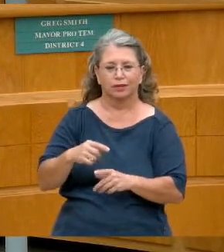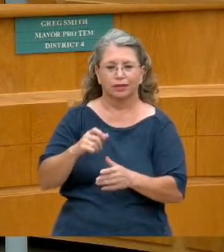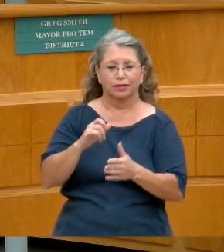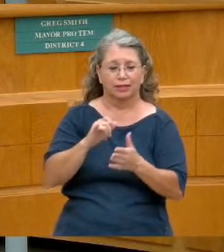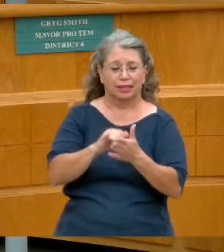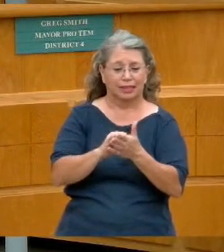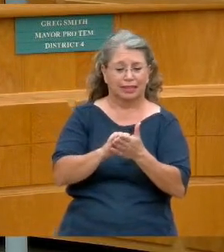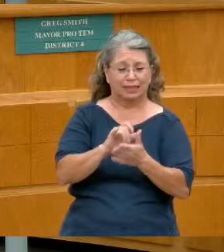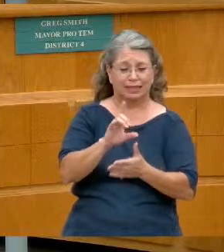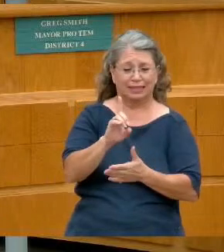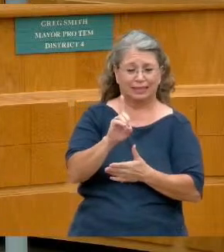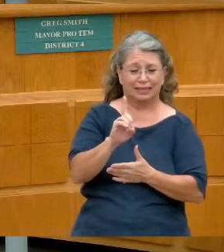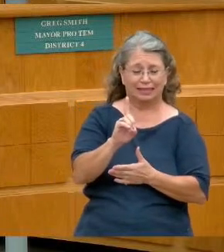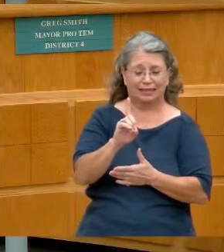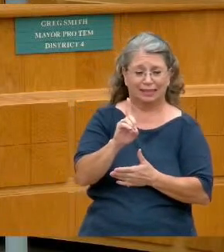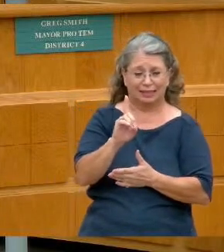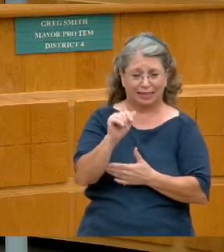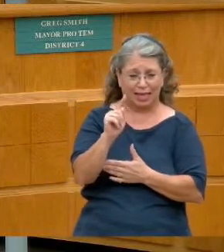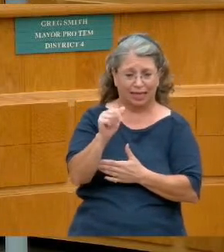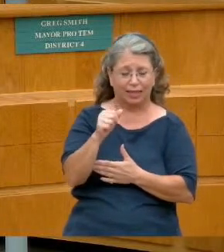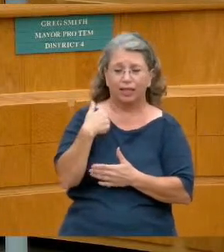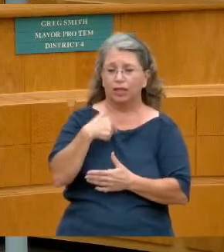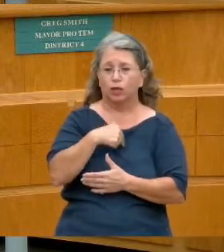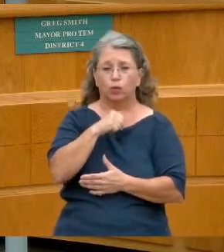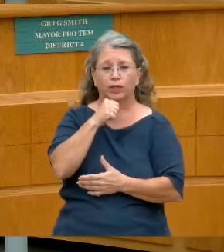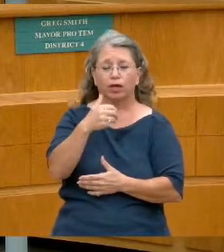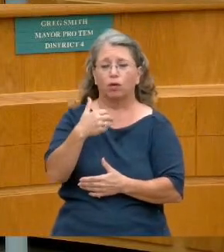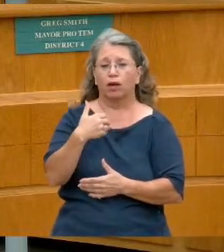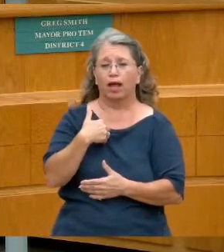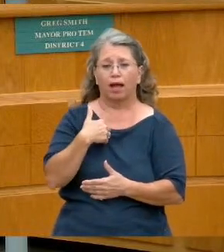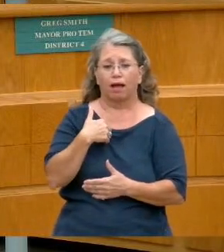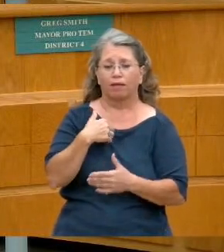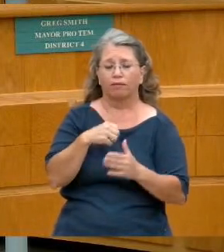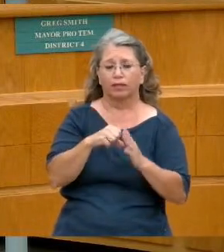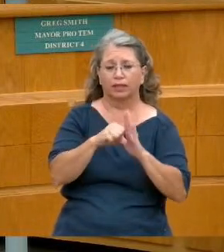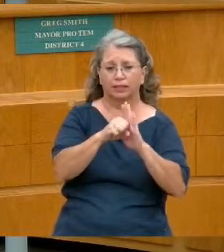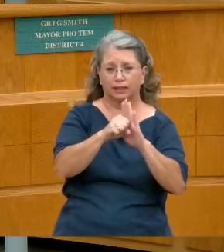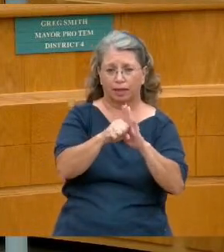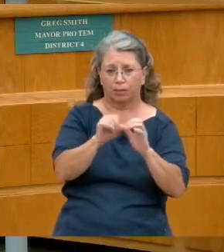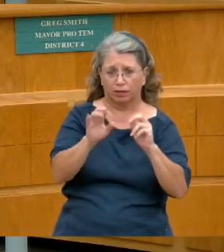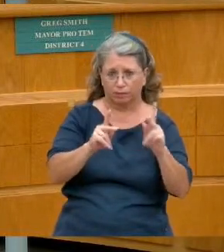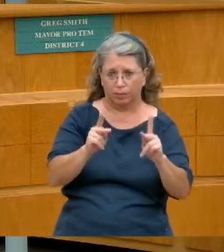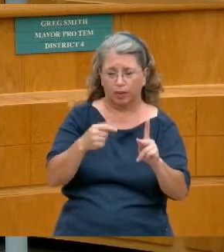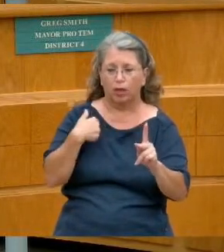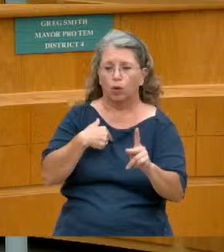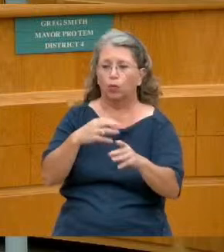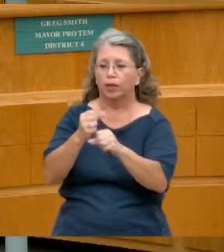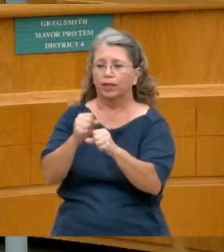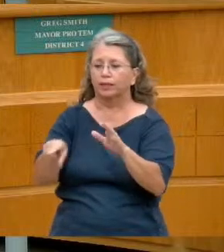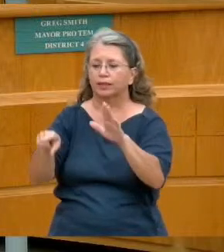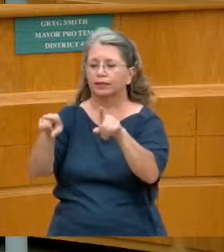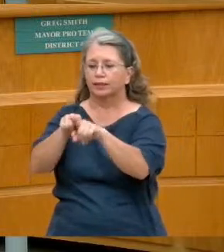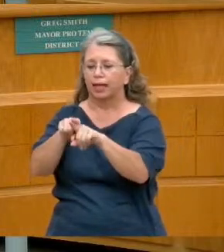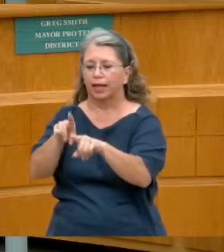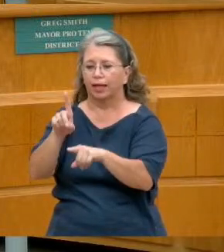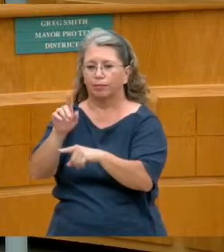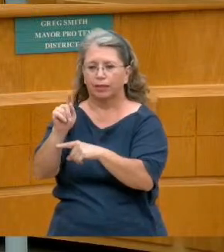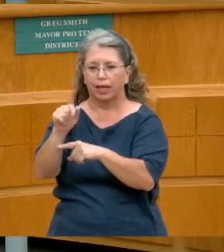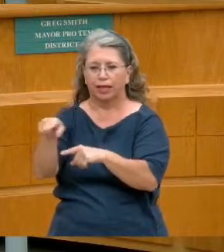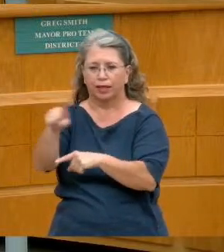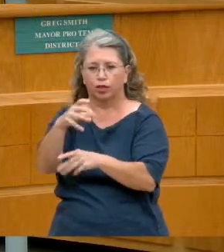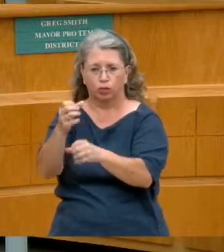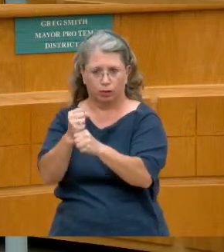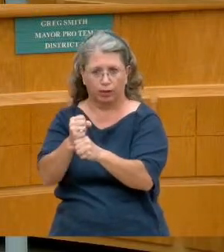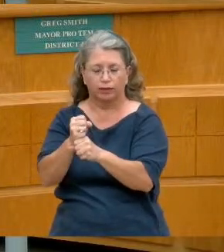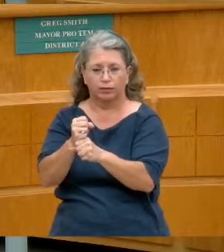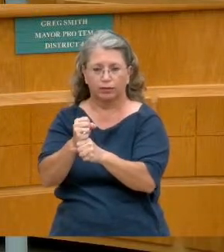actually have the sample of people and then which of them were positive. We get the same data you all do, which is on